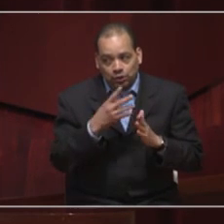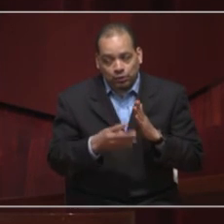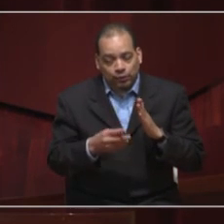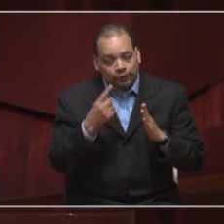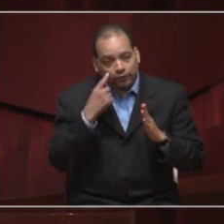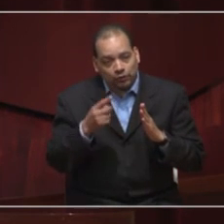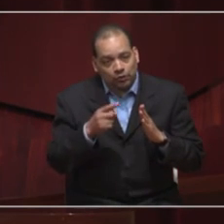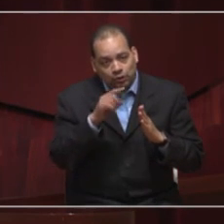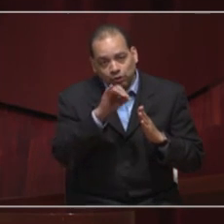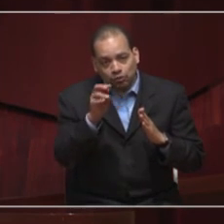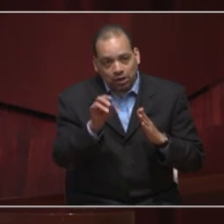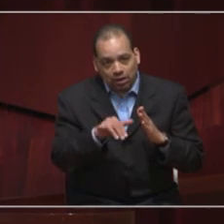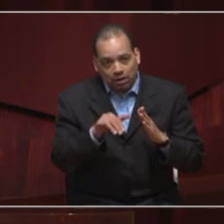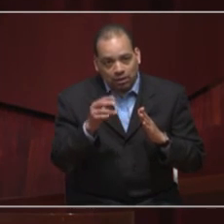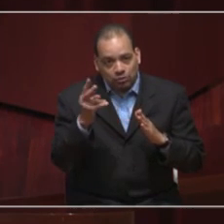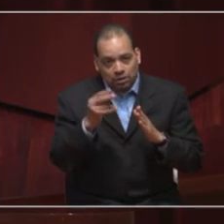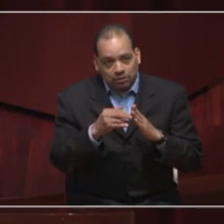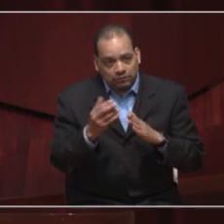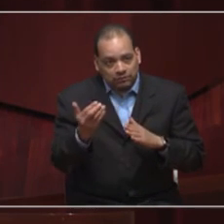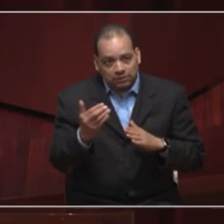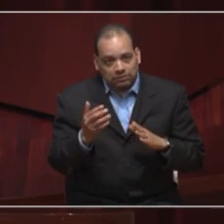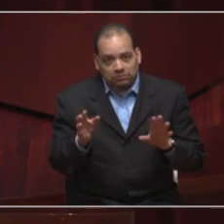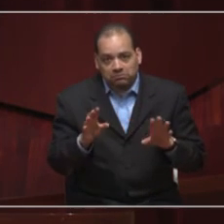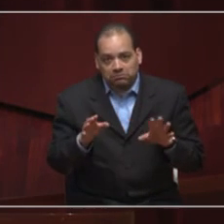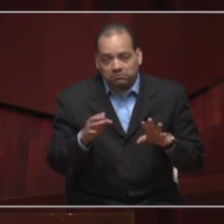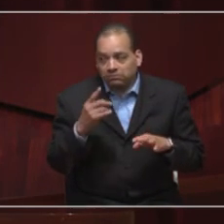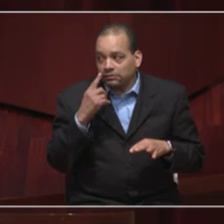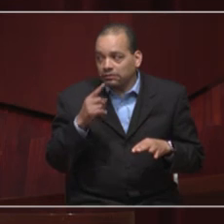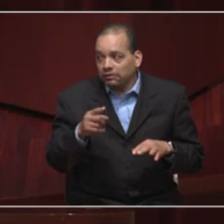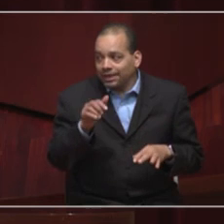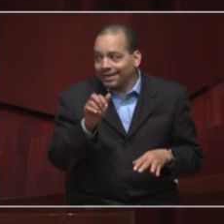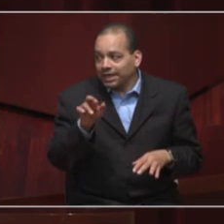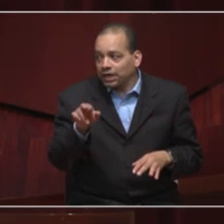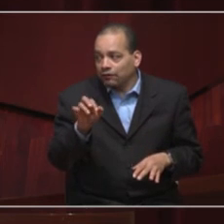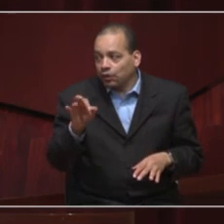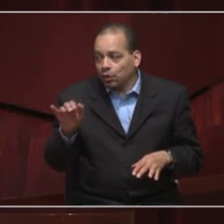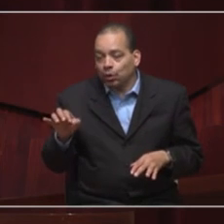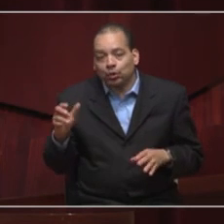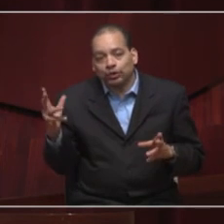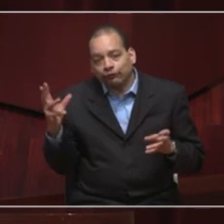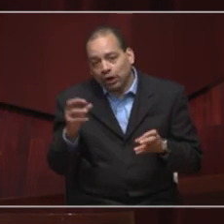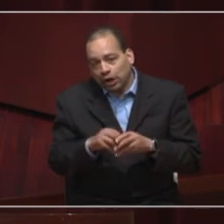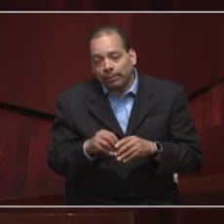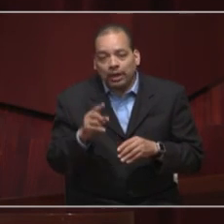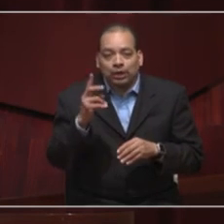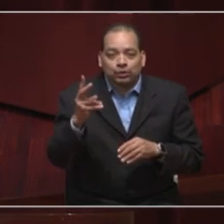July 2015, it did the airport by